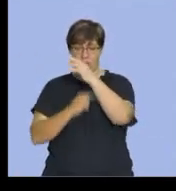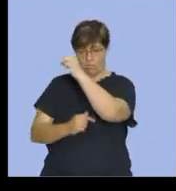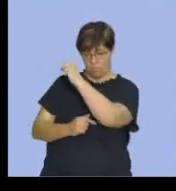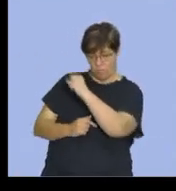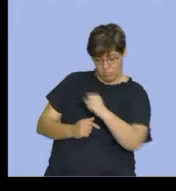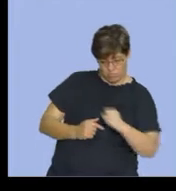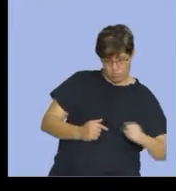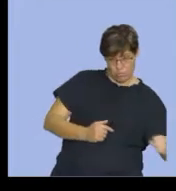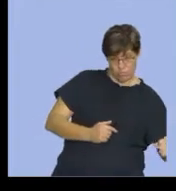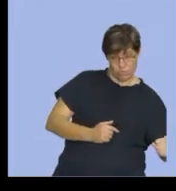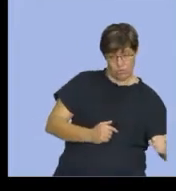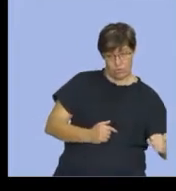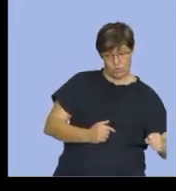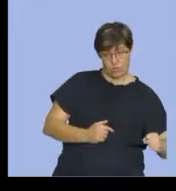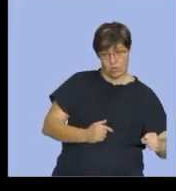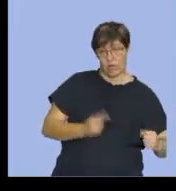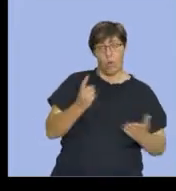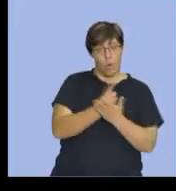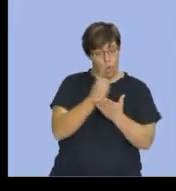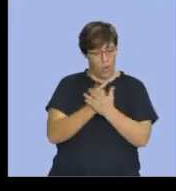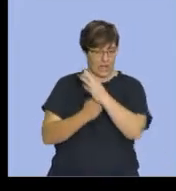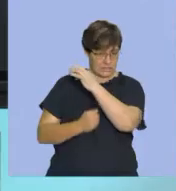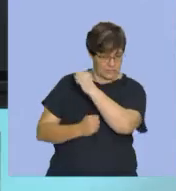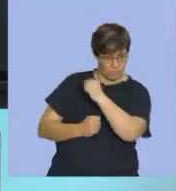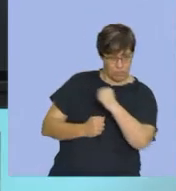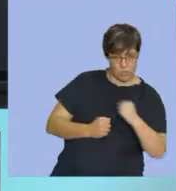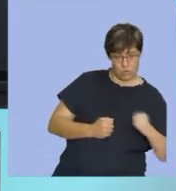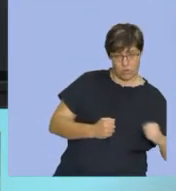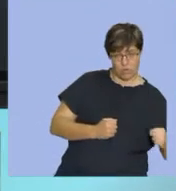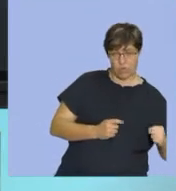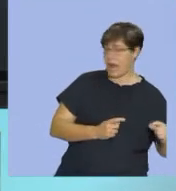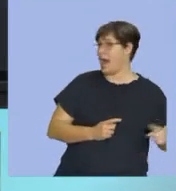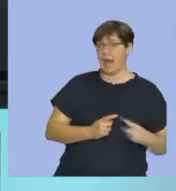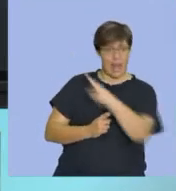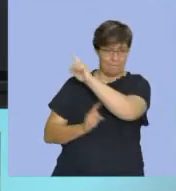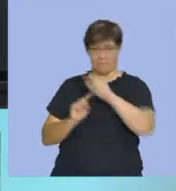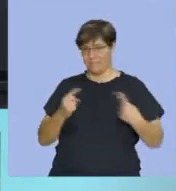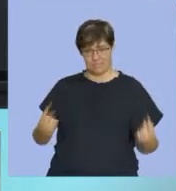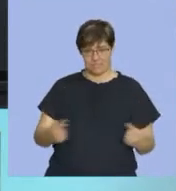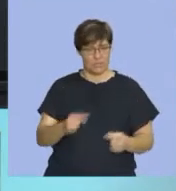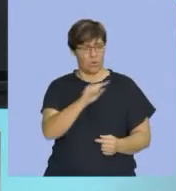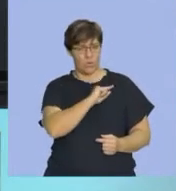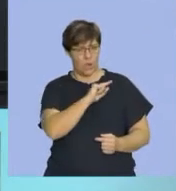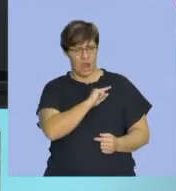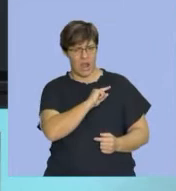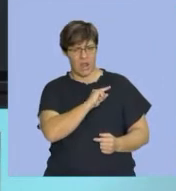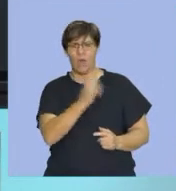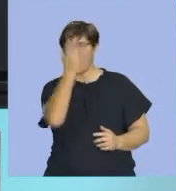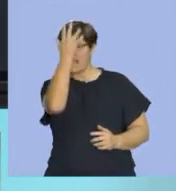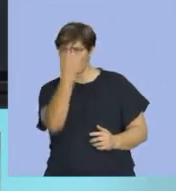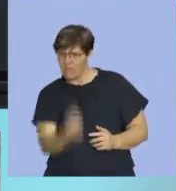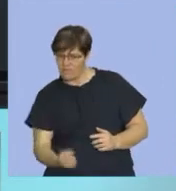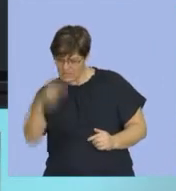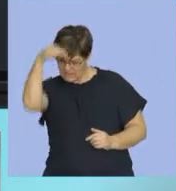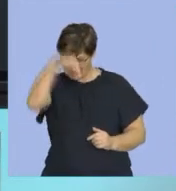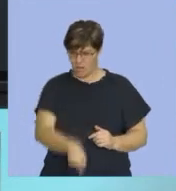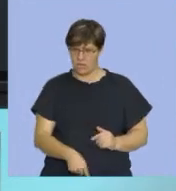the slope, and it always pulls it down. That can never go up. Why? Because gravity acts